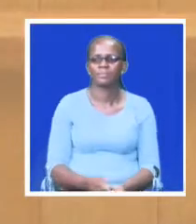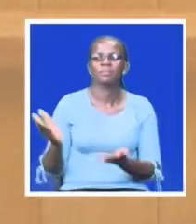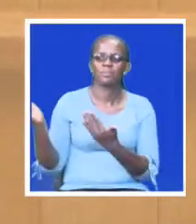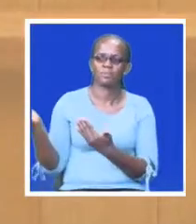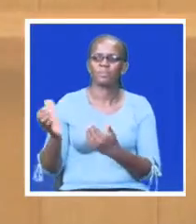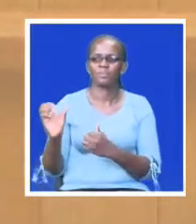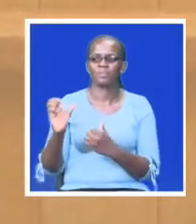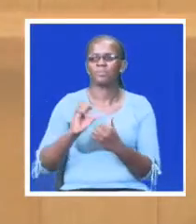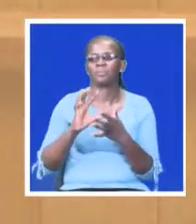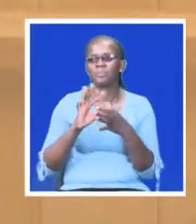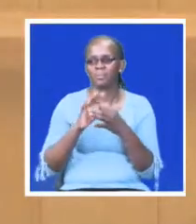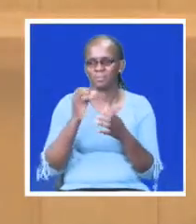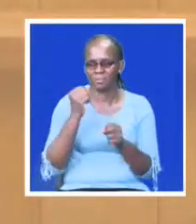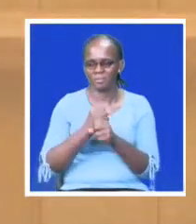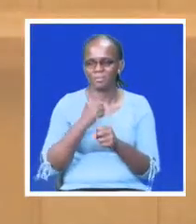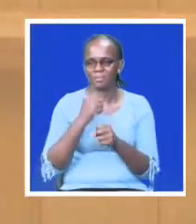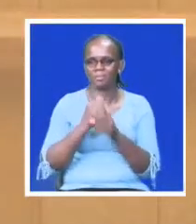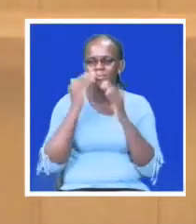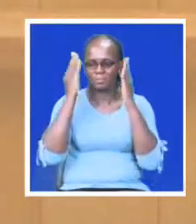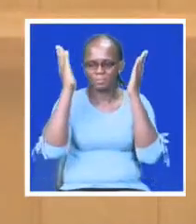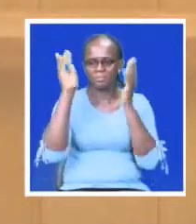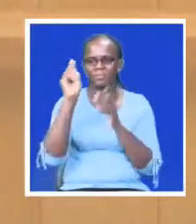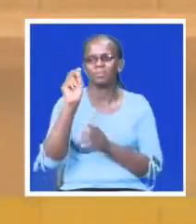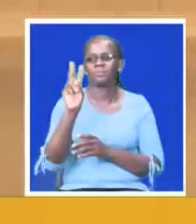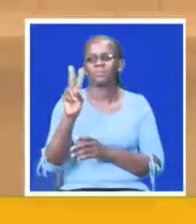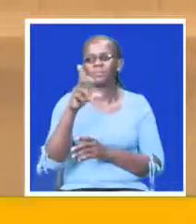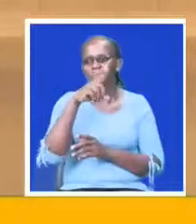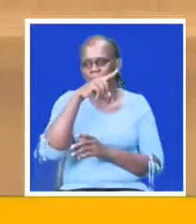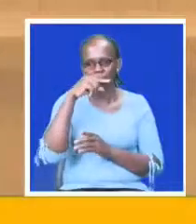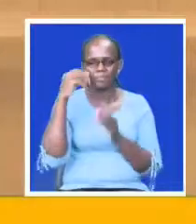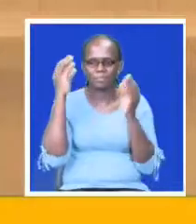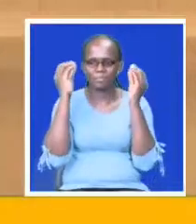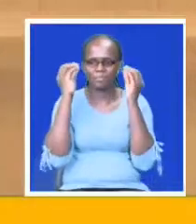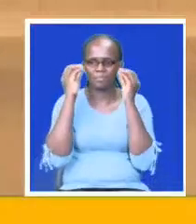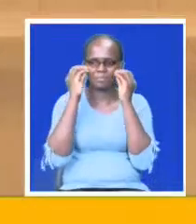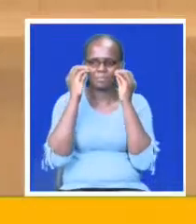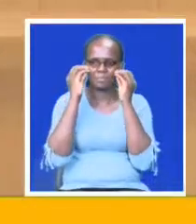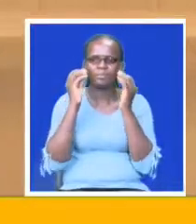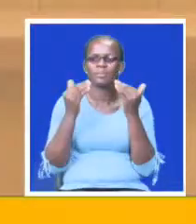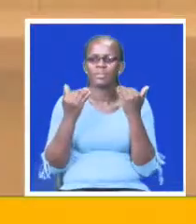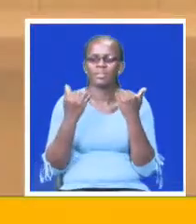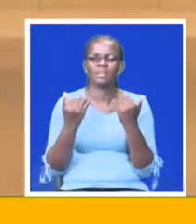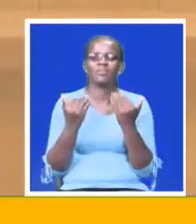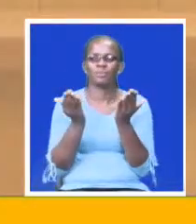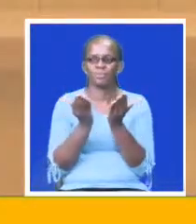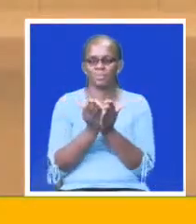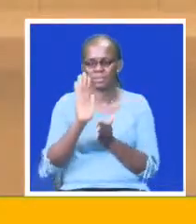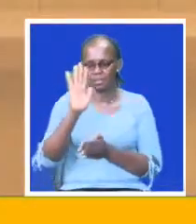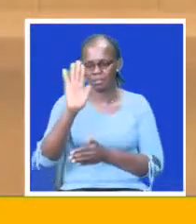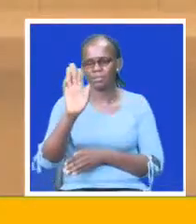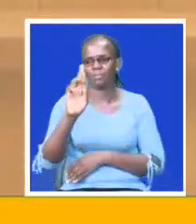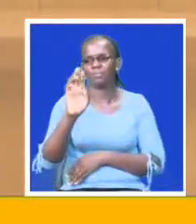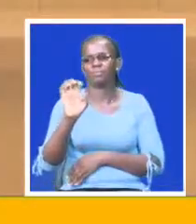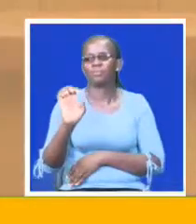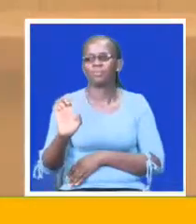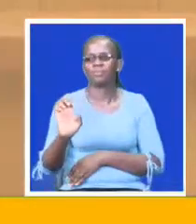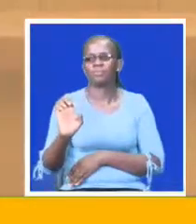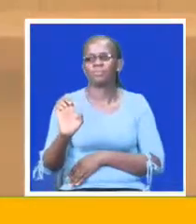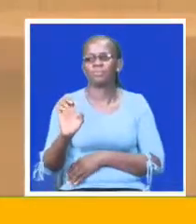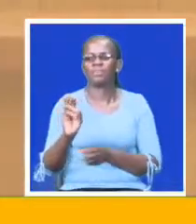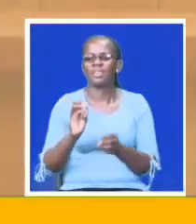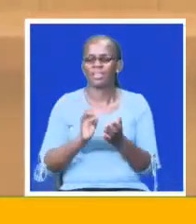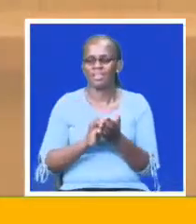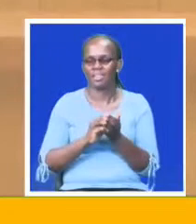Welcome back to Home Study on Eswatini TV. My name is Nogwazi Dlamini, and right now we are doing grade 5 religious education with